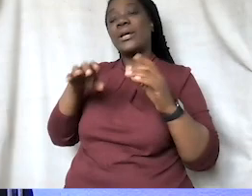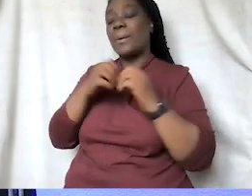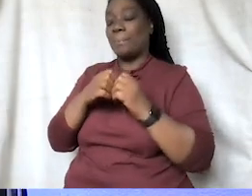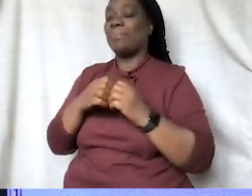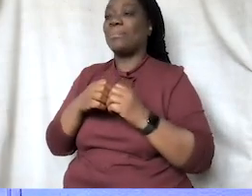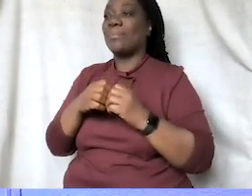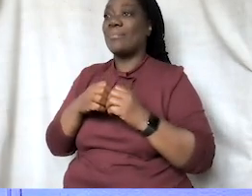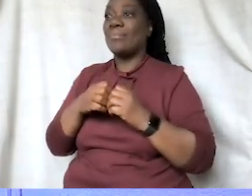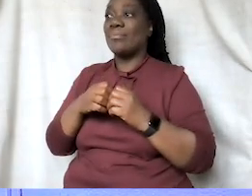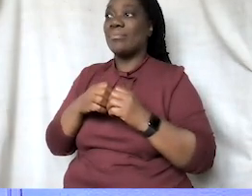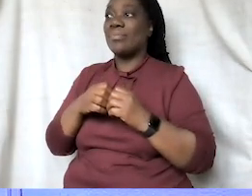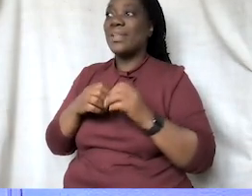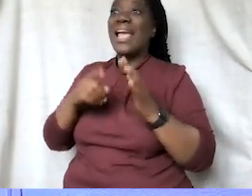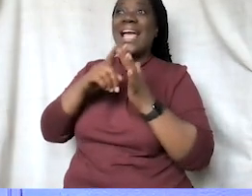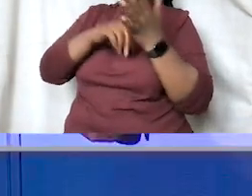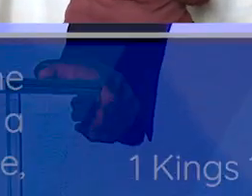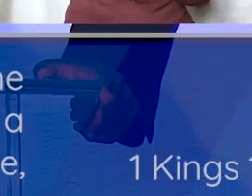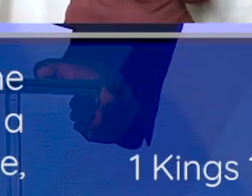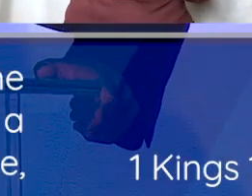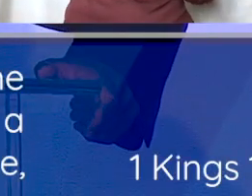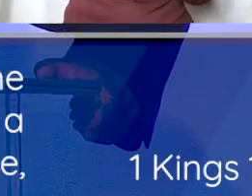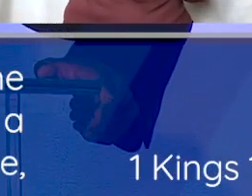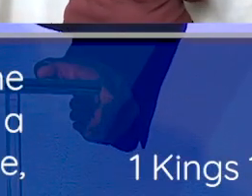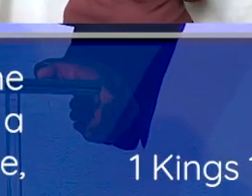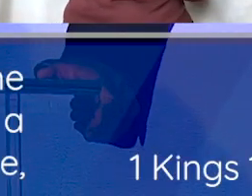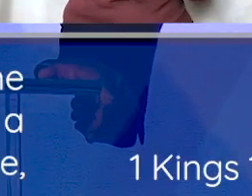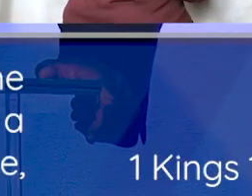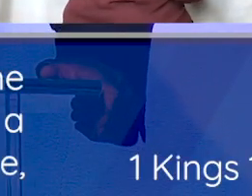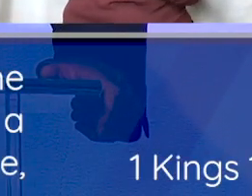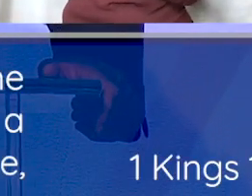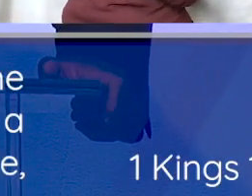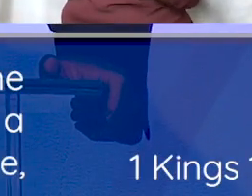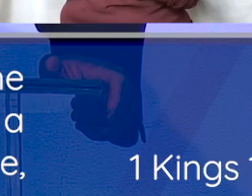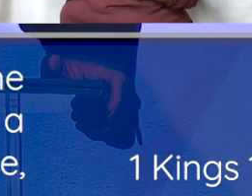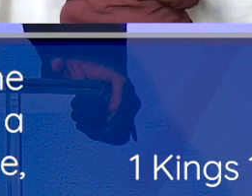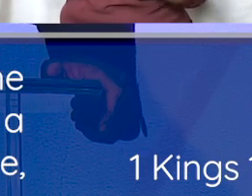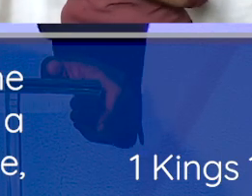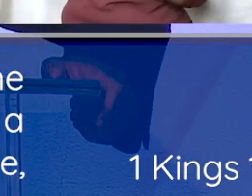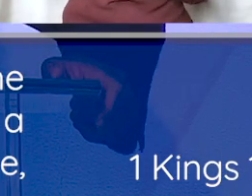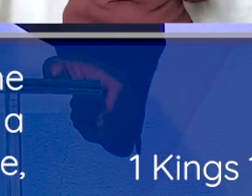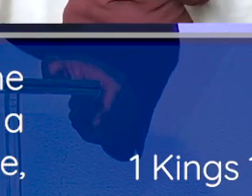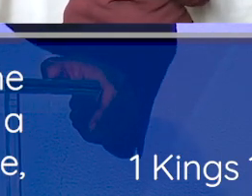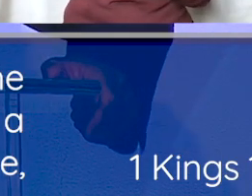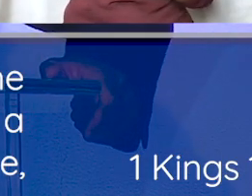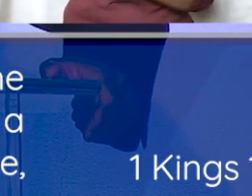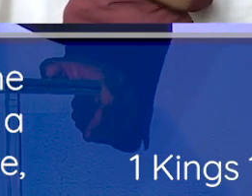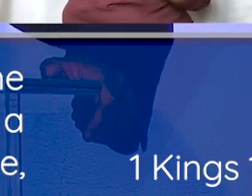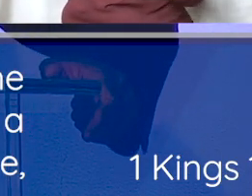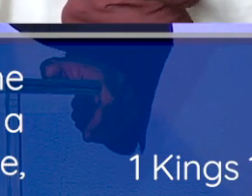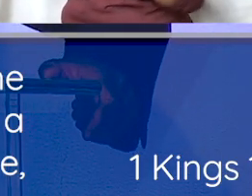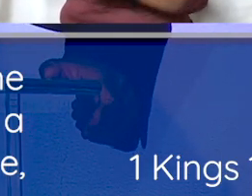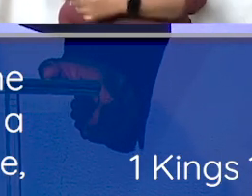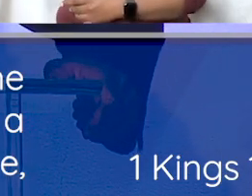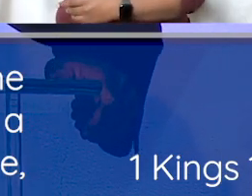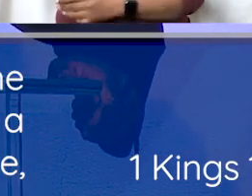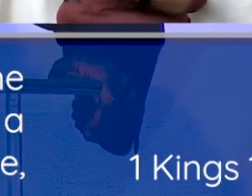Kings chapter 19 and verse 4. The Bible says, "But he himself went on a day's journey into the wilderness and